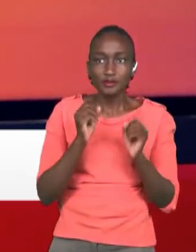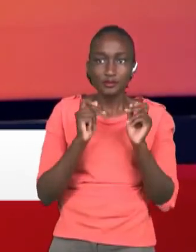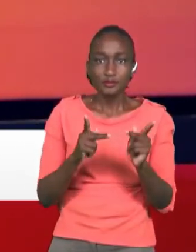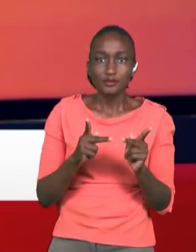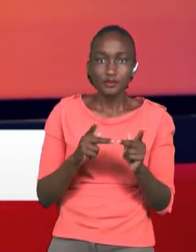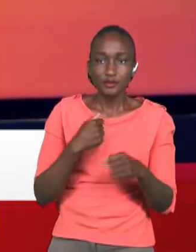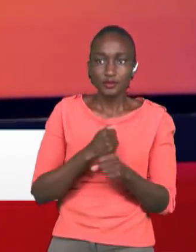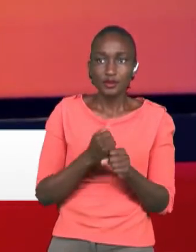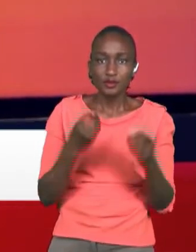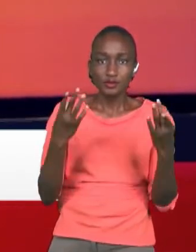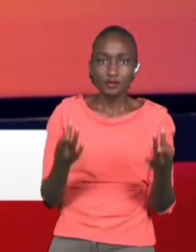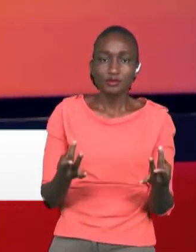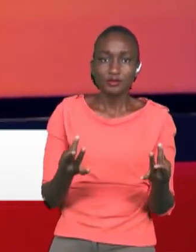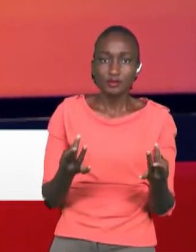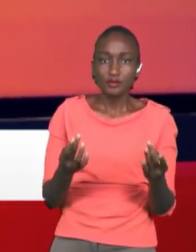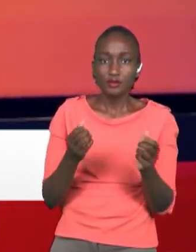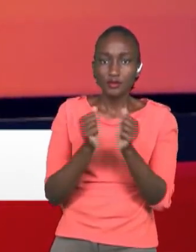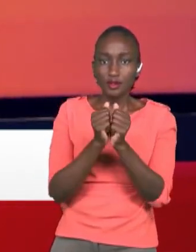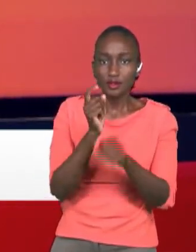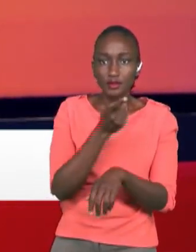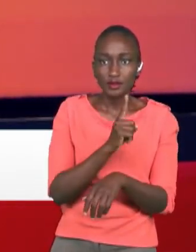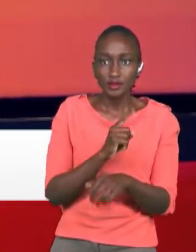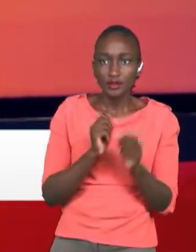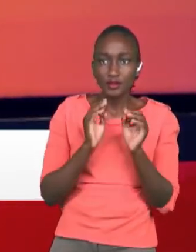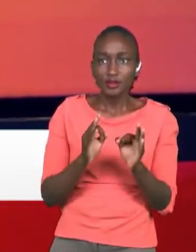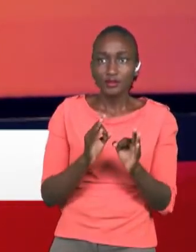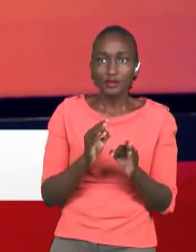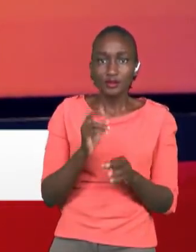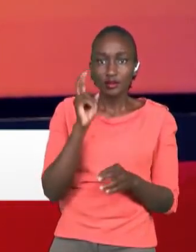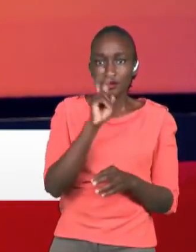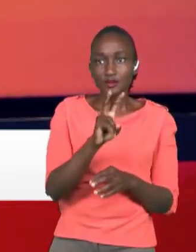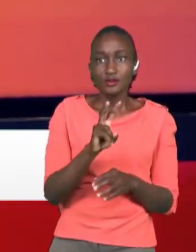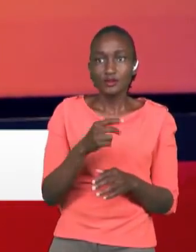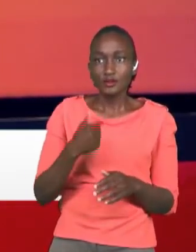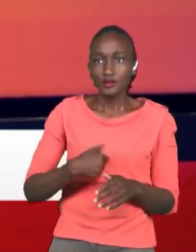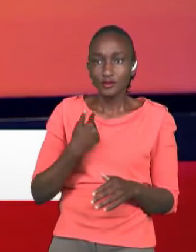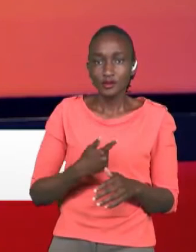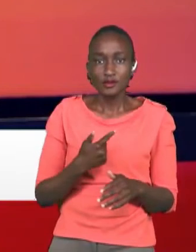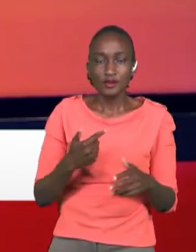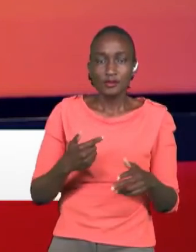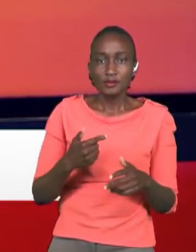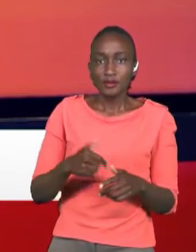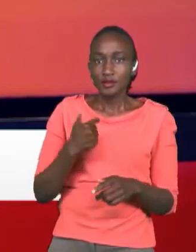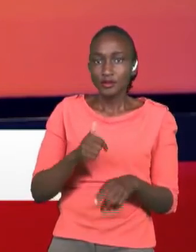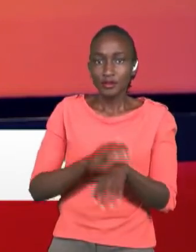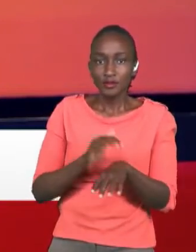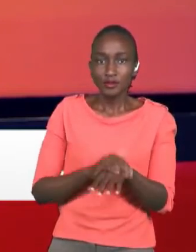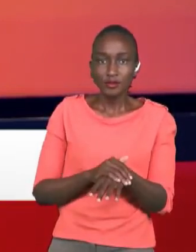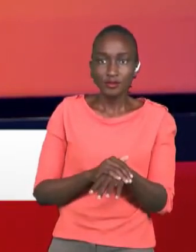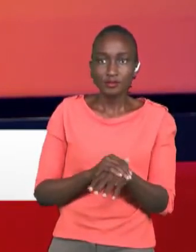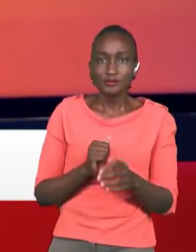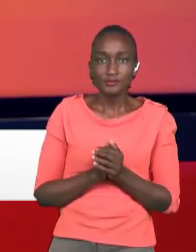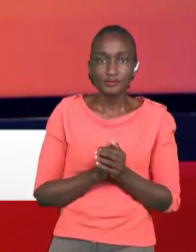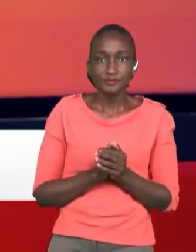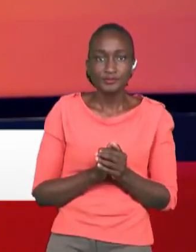have, even if it's 10 minutes, yeah, and you can see them feel, you, yes, know, so rejuvenated, yeah, and the energy comes back, right? All